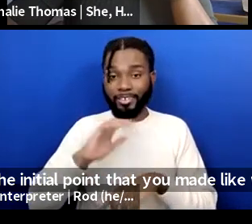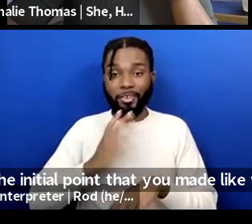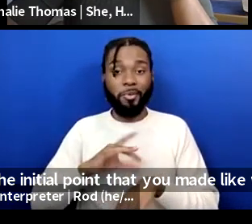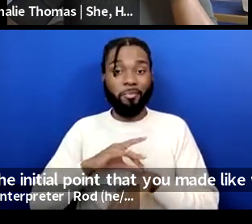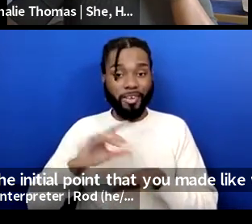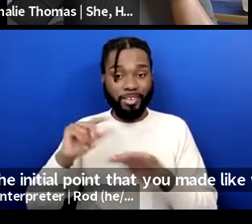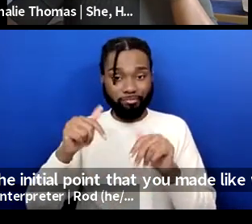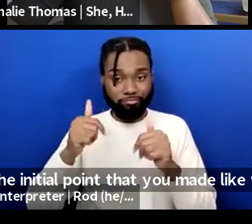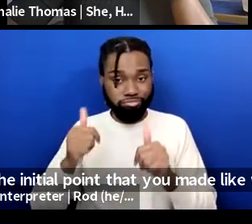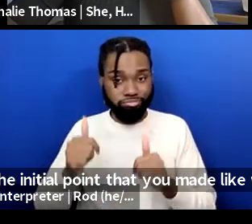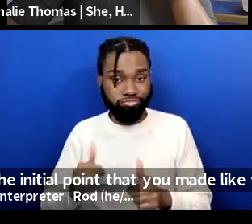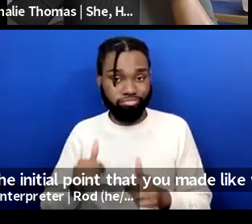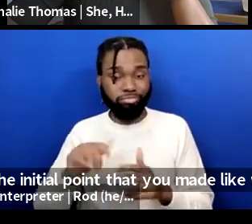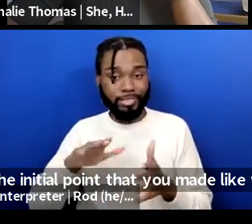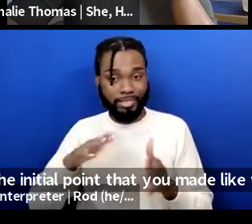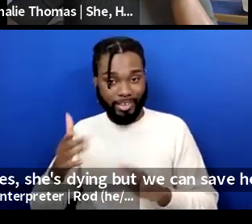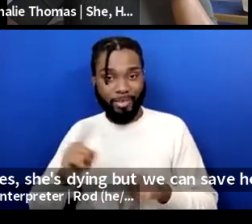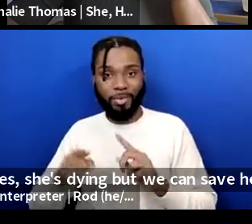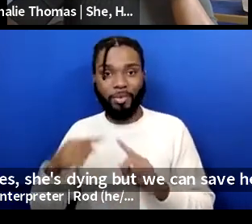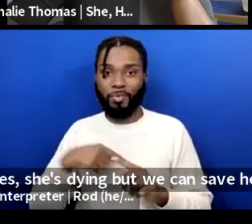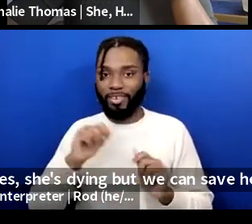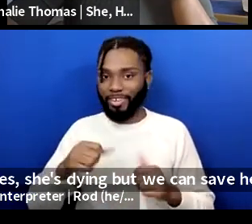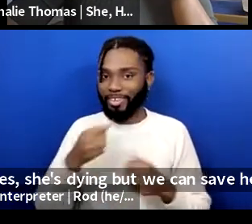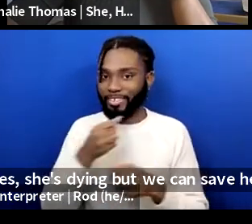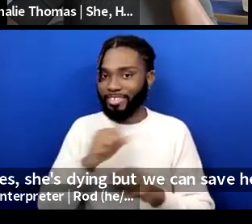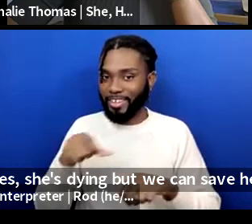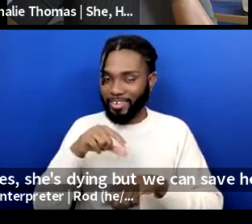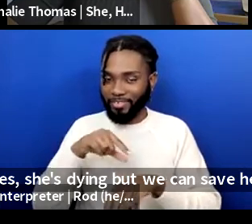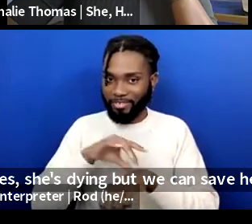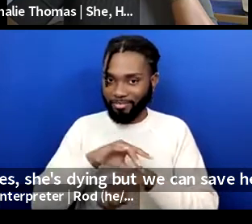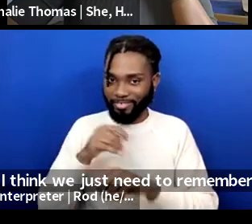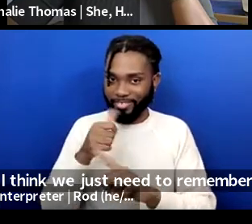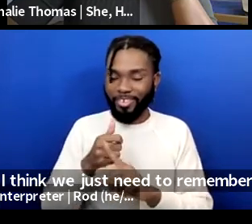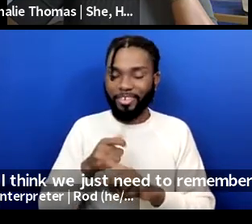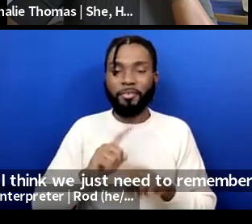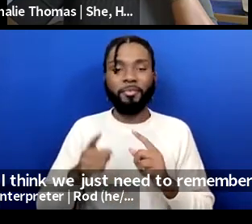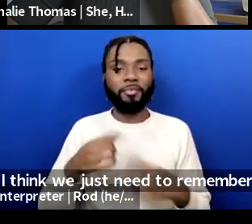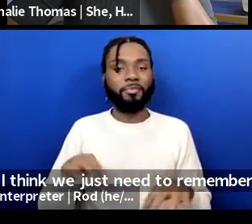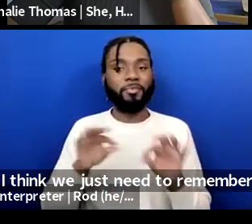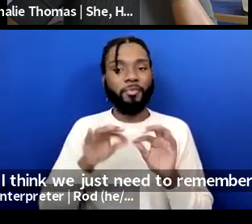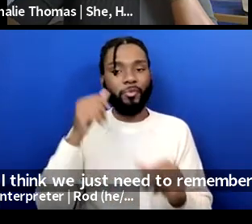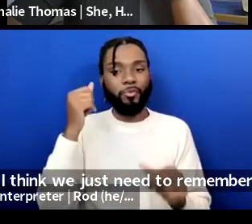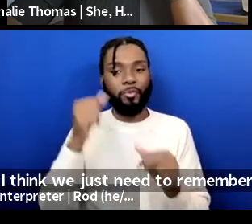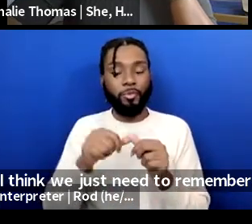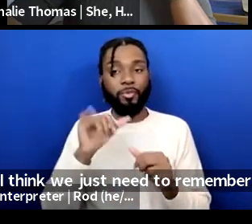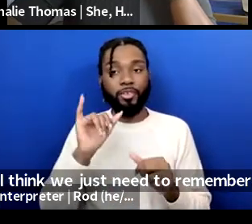save her. And I think we just need to remember that